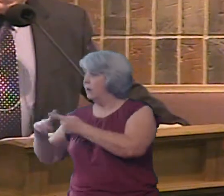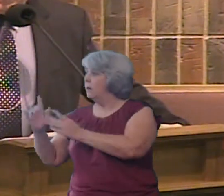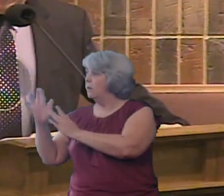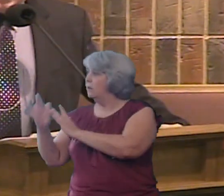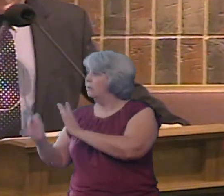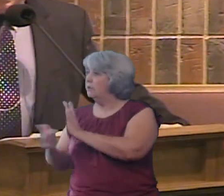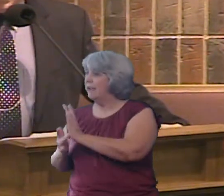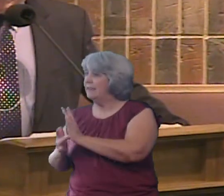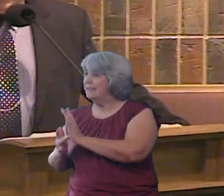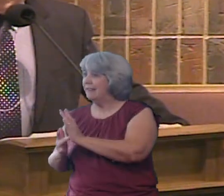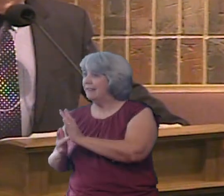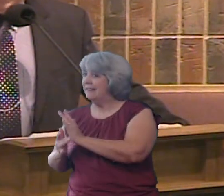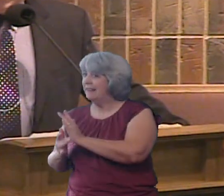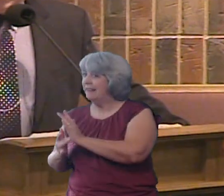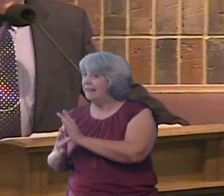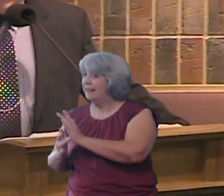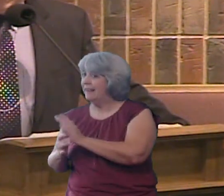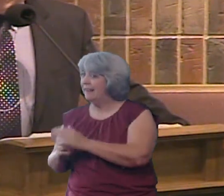And there's a guy like Samson.